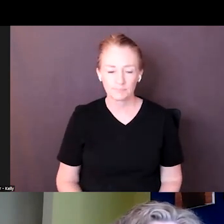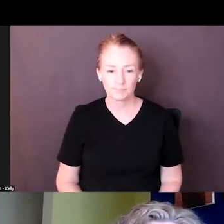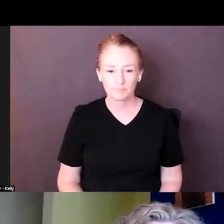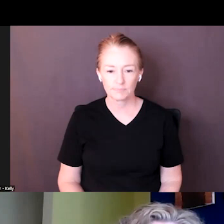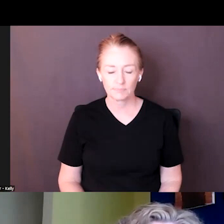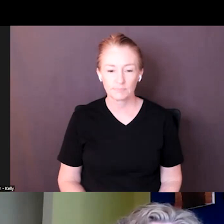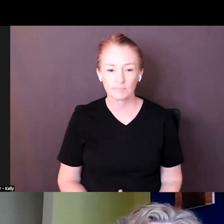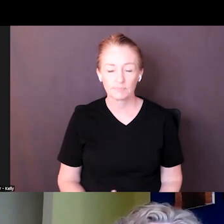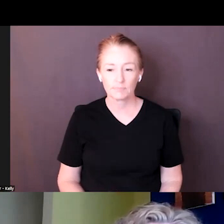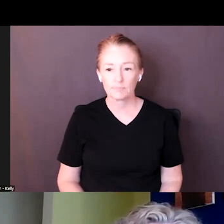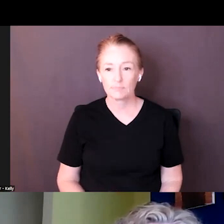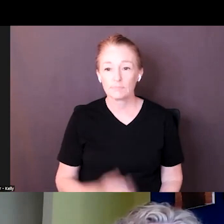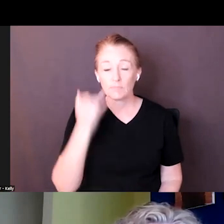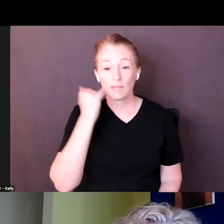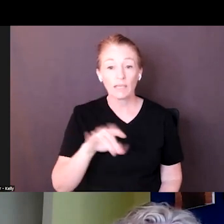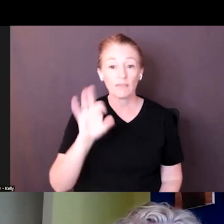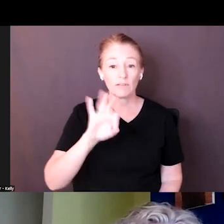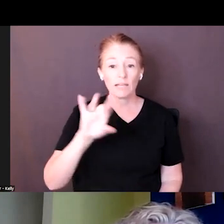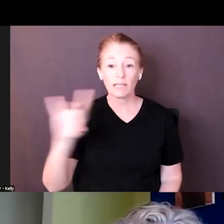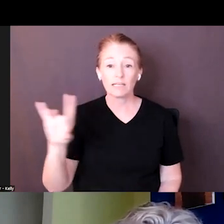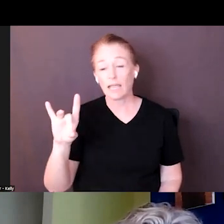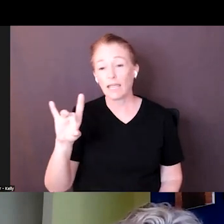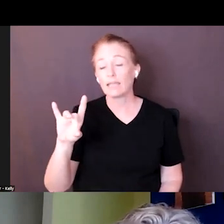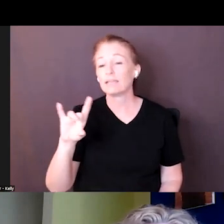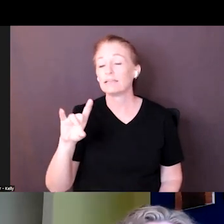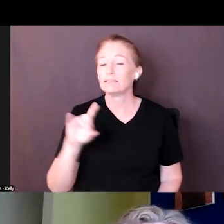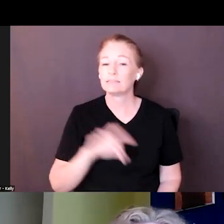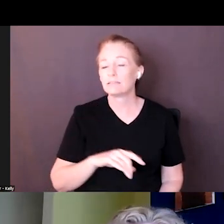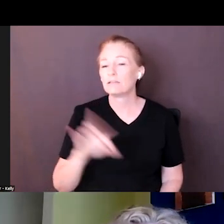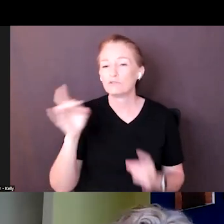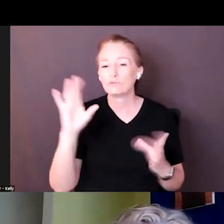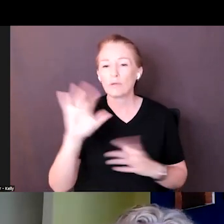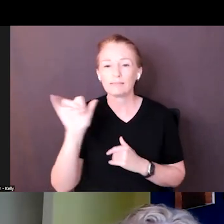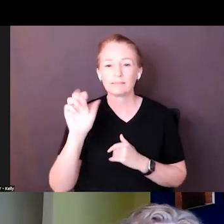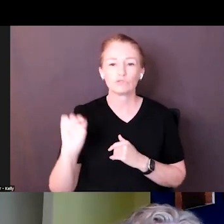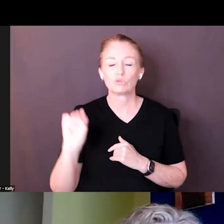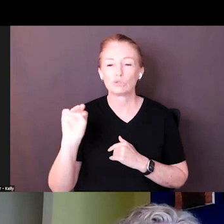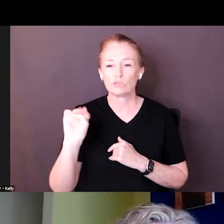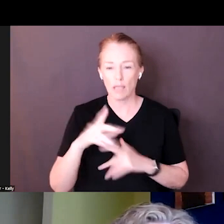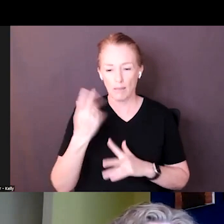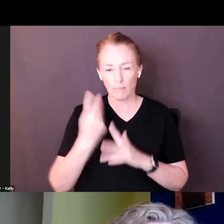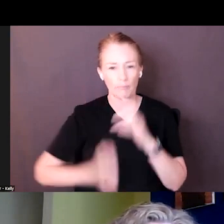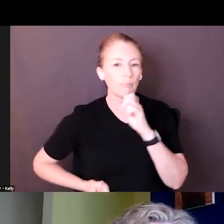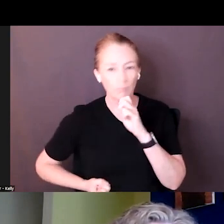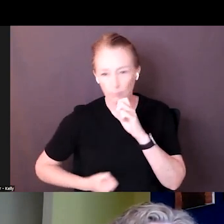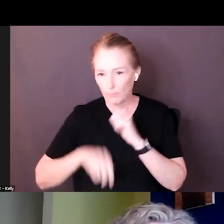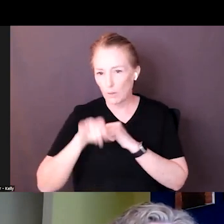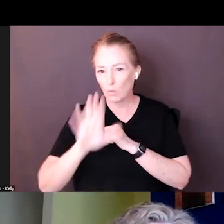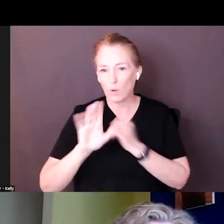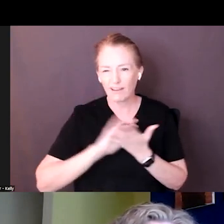And if the 988 Crisis Jam disappeared from your calendar, because normally it's a running calendar and there's